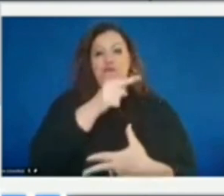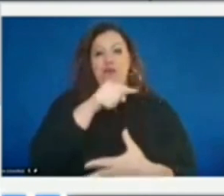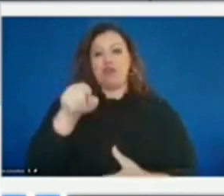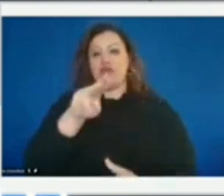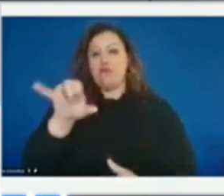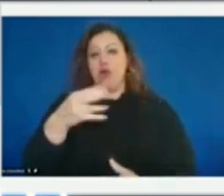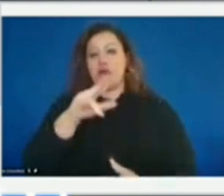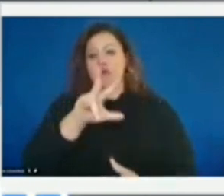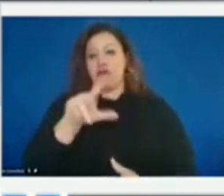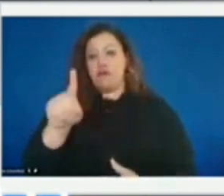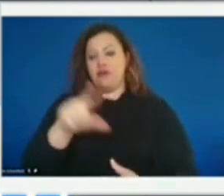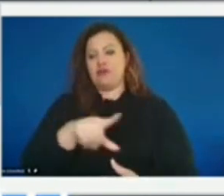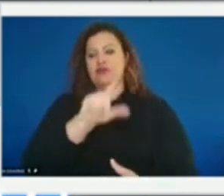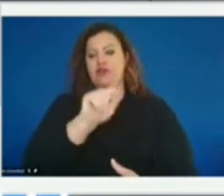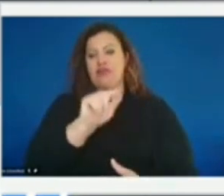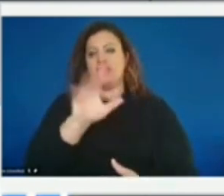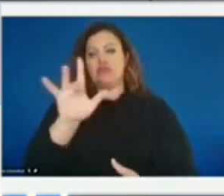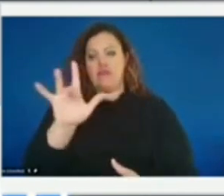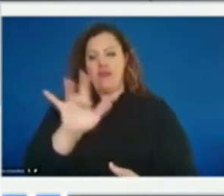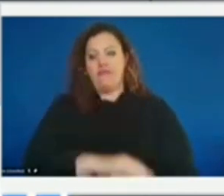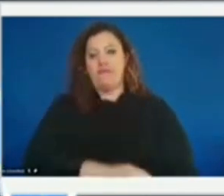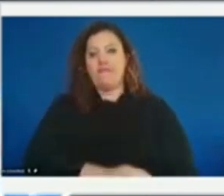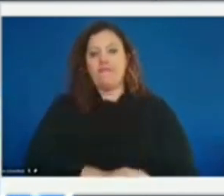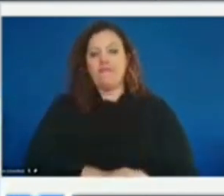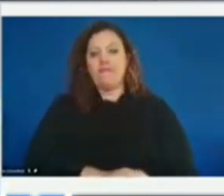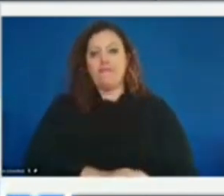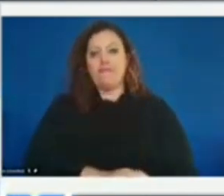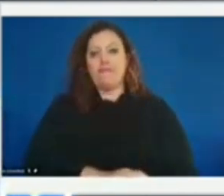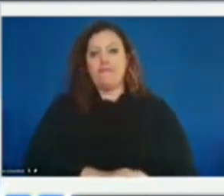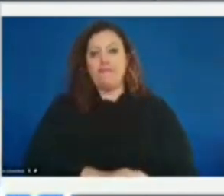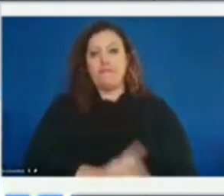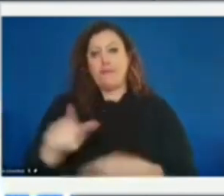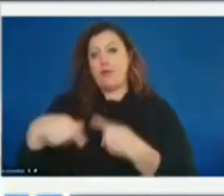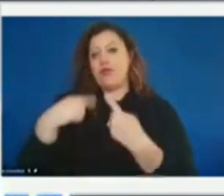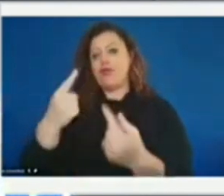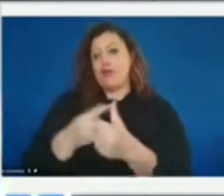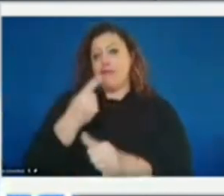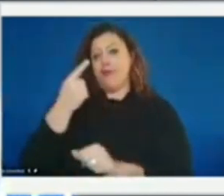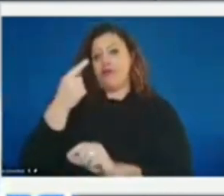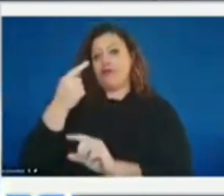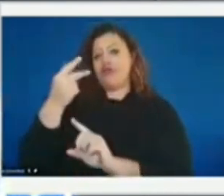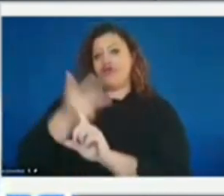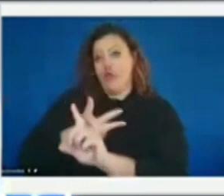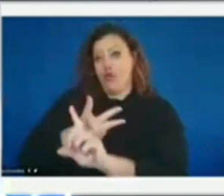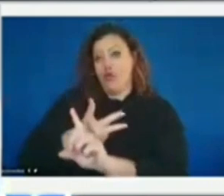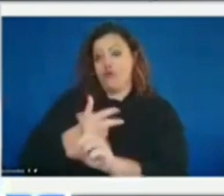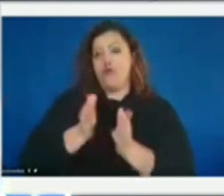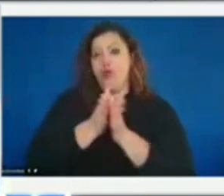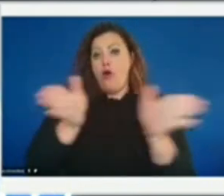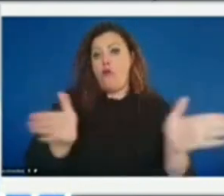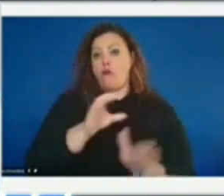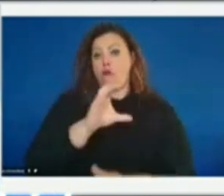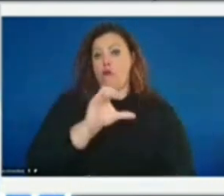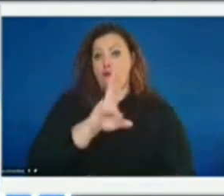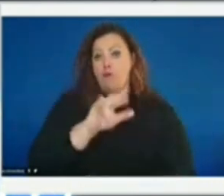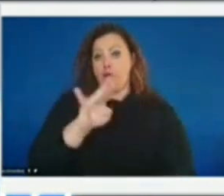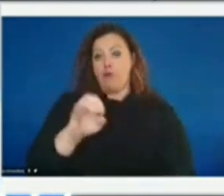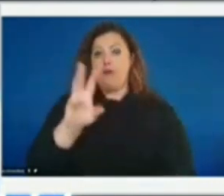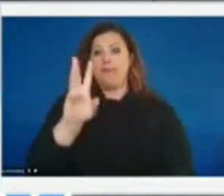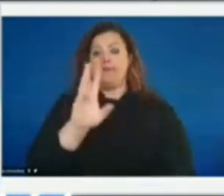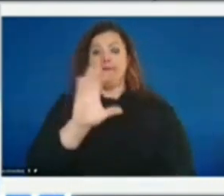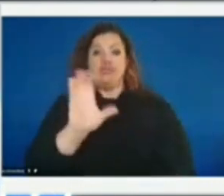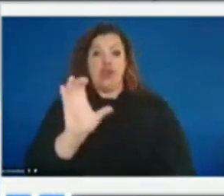31st, 2025. Throughout the first quarter, overall crime in Charlotte is down 6% as compared